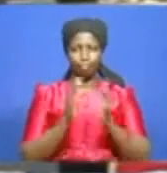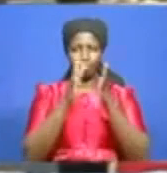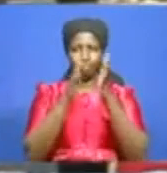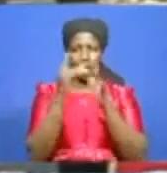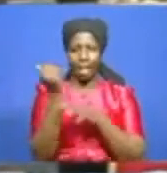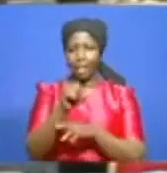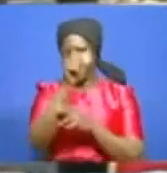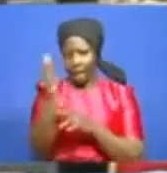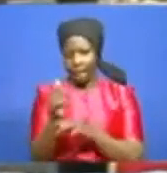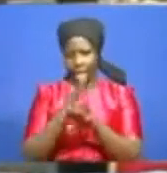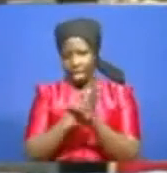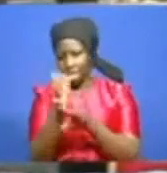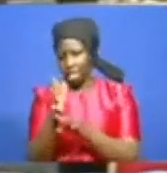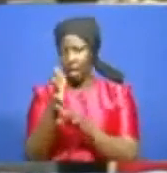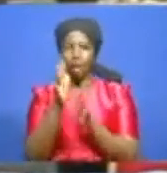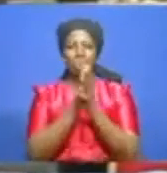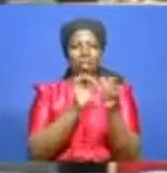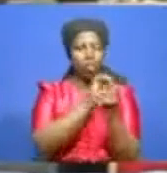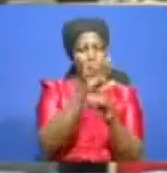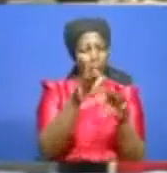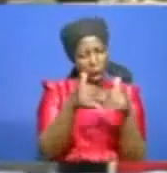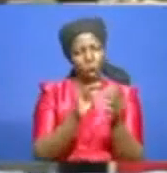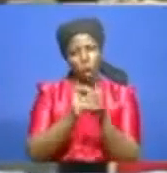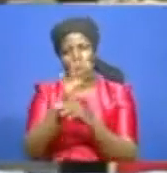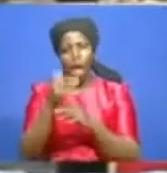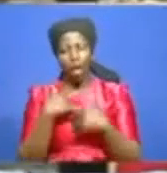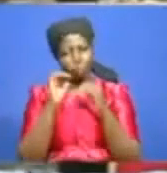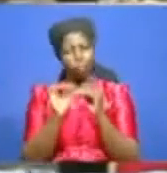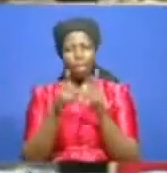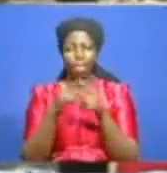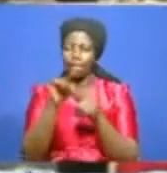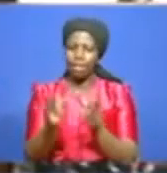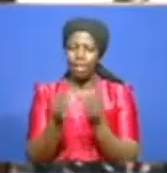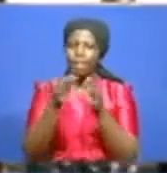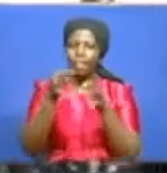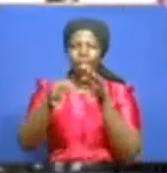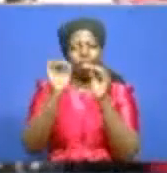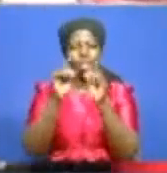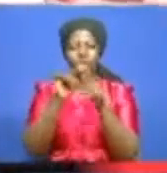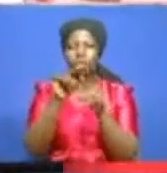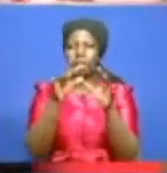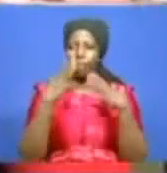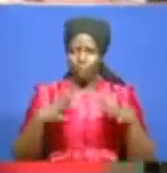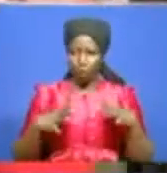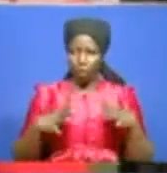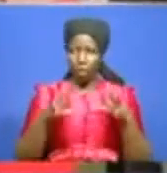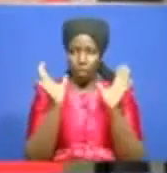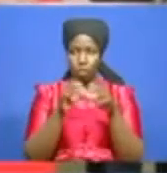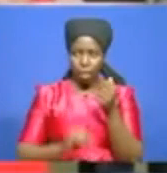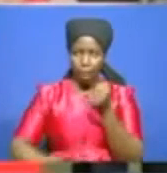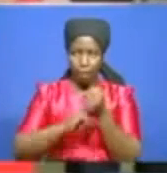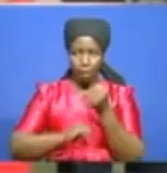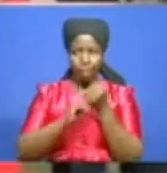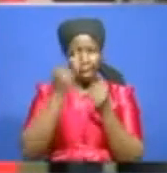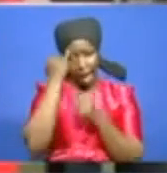Any other delay, whether with COVID or no COVID, is doing injustice to this thing. The group backed a move by Koinange